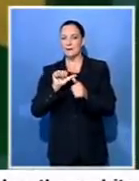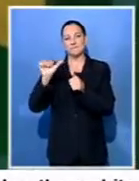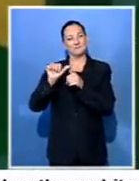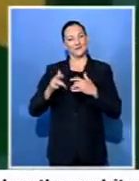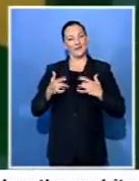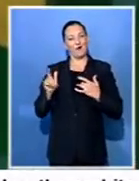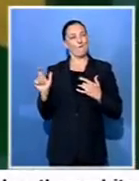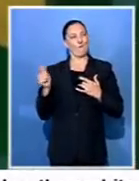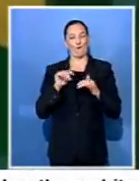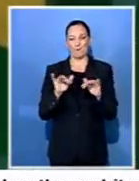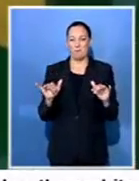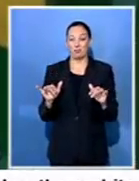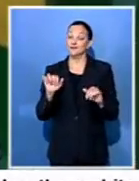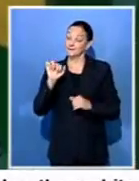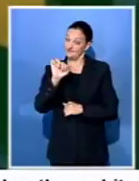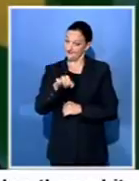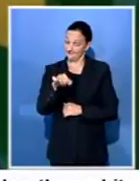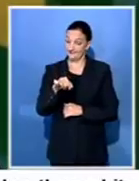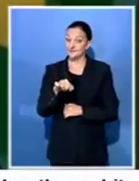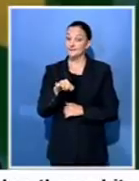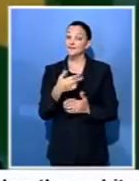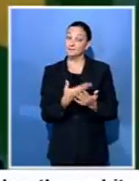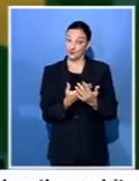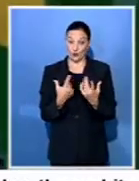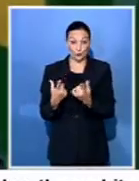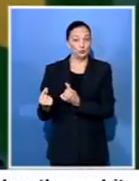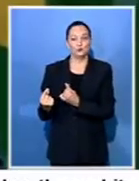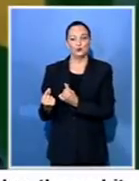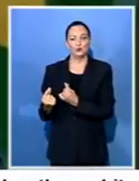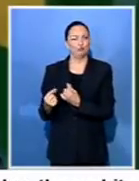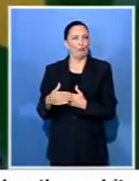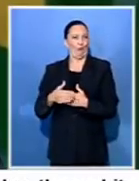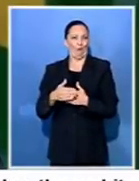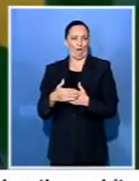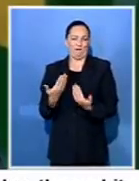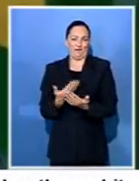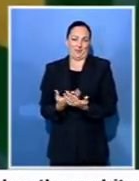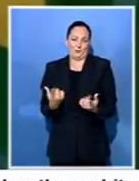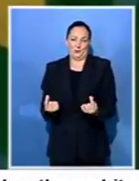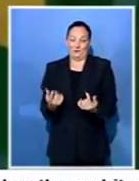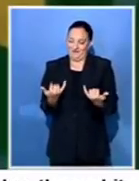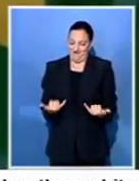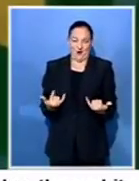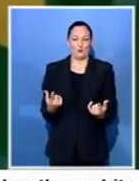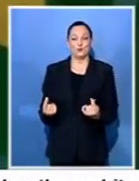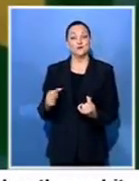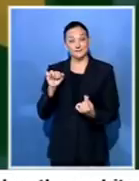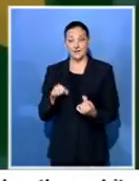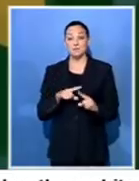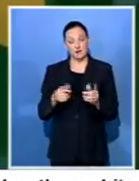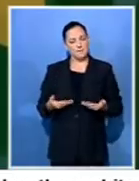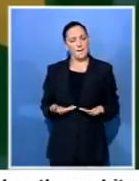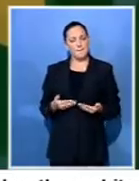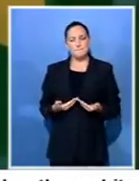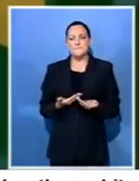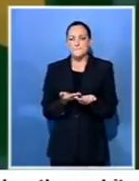our people. And yes, they can do much more than what they are doing. It is a public service